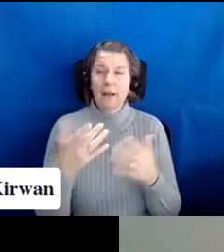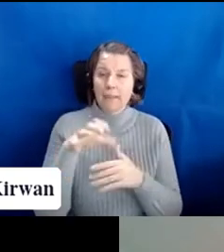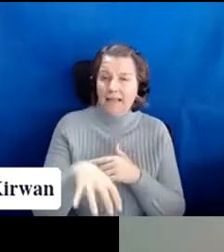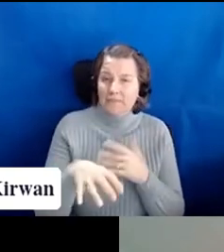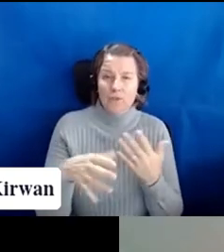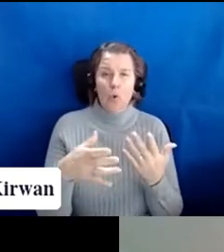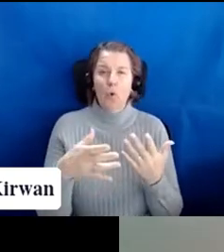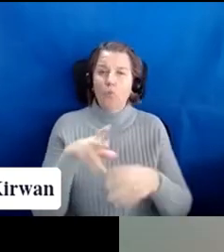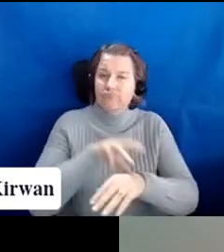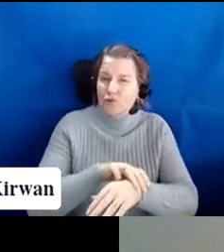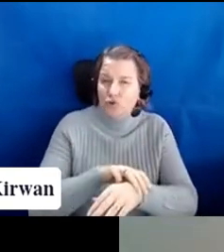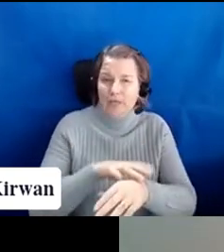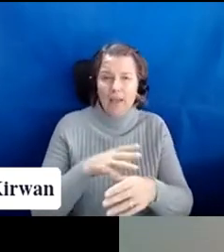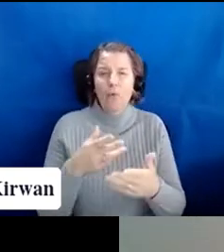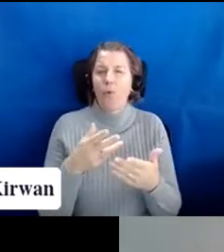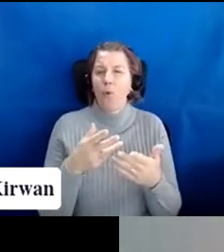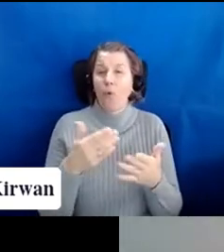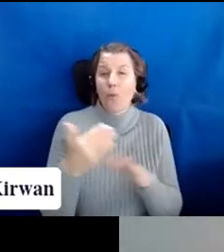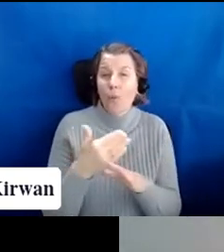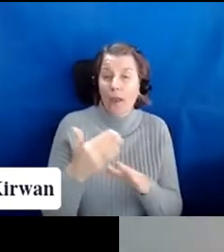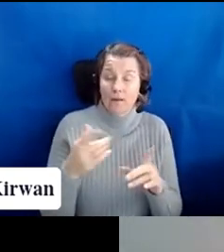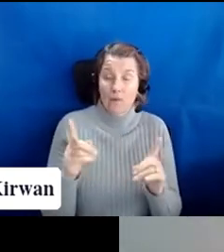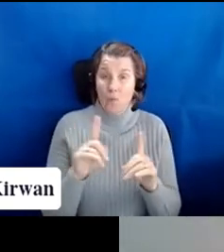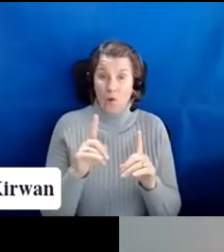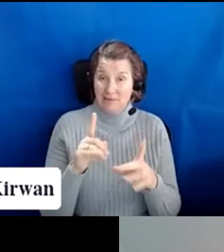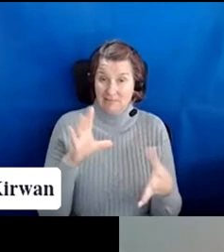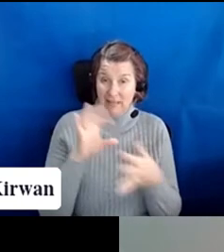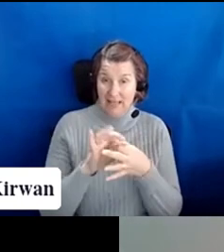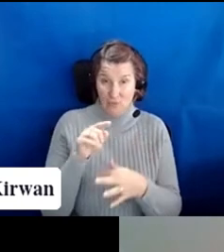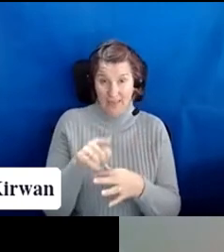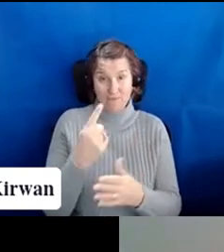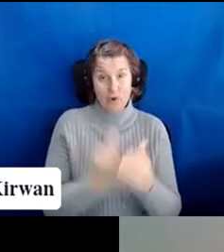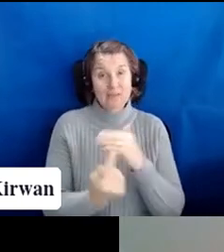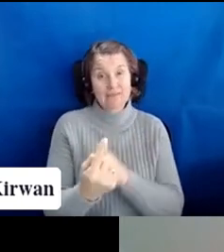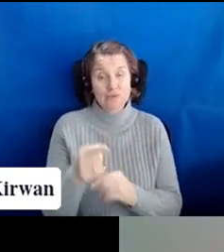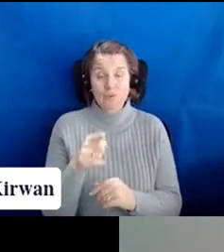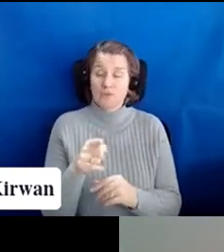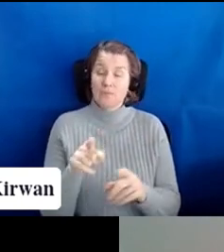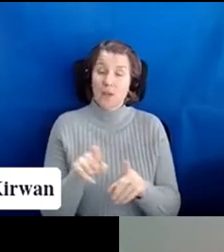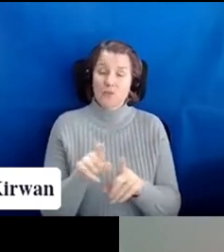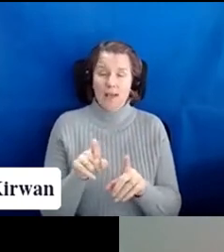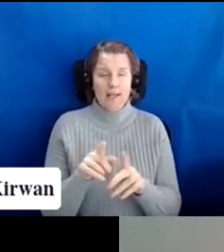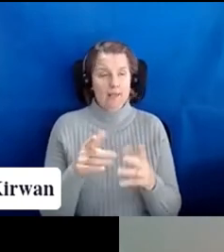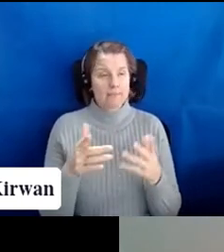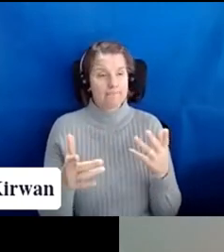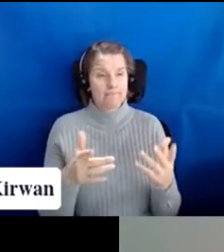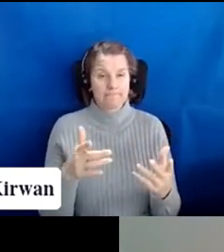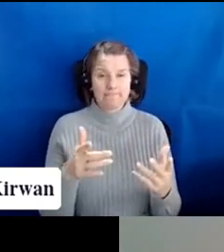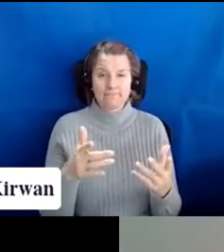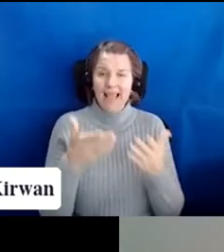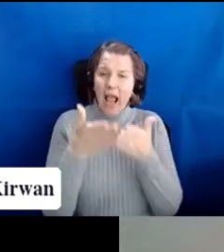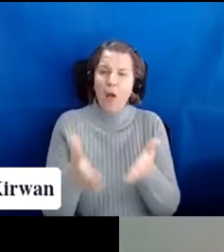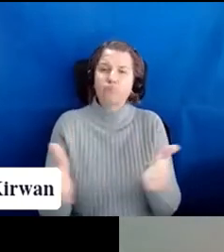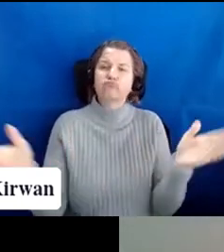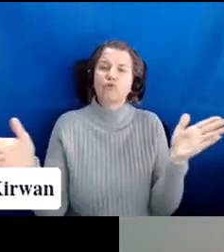the apprenticeship or the work and what comes around that for individuals, but also this idea of kind of a broader